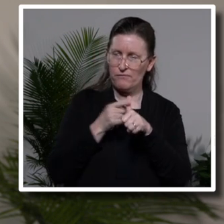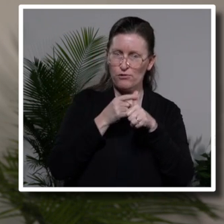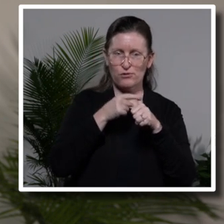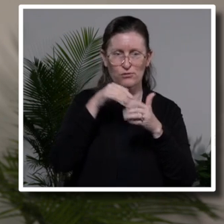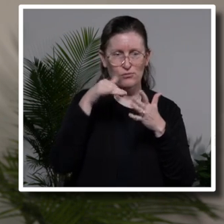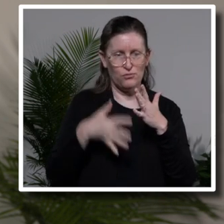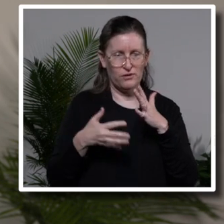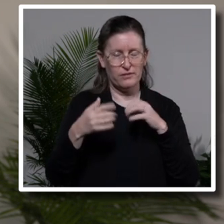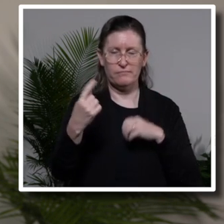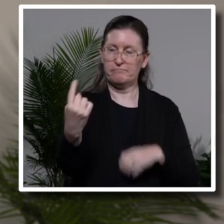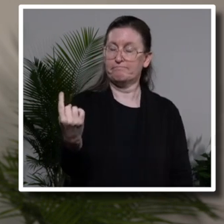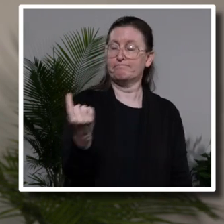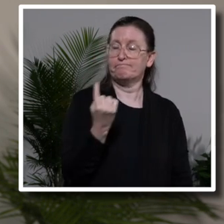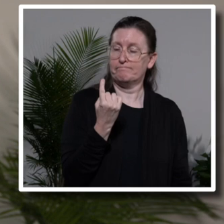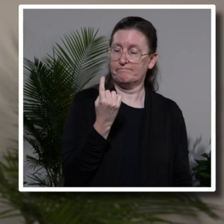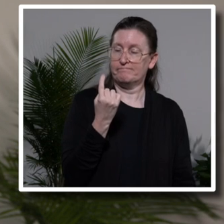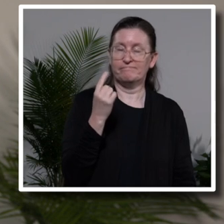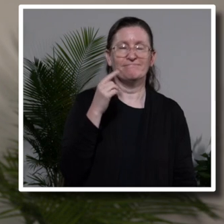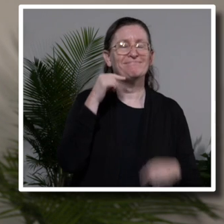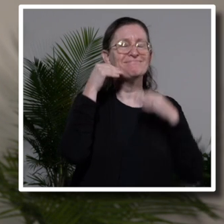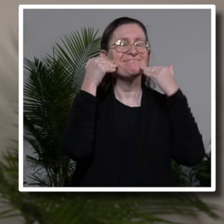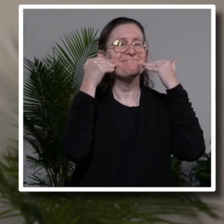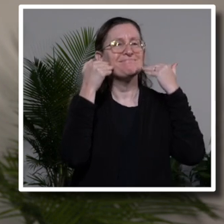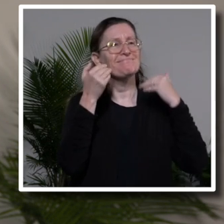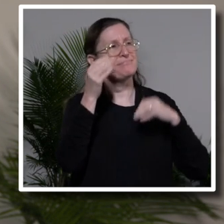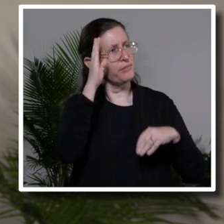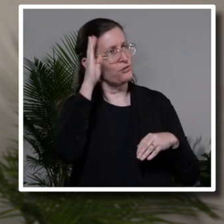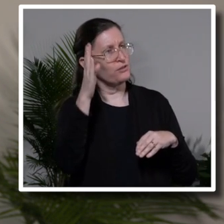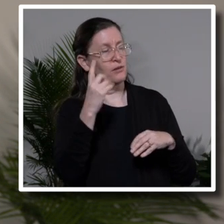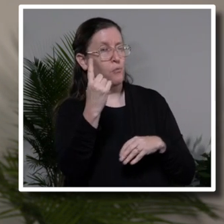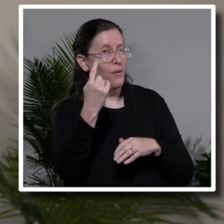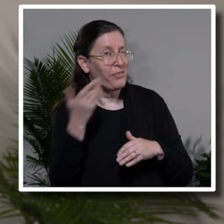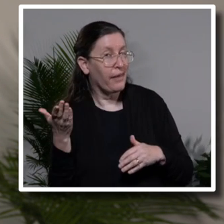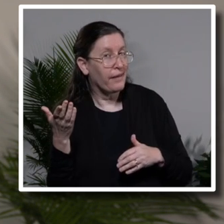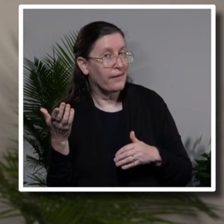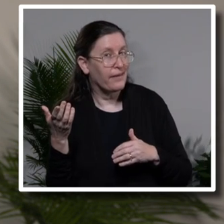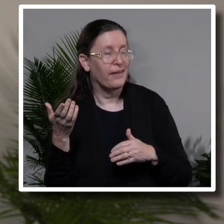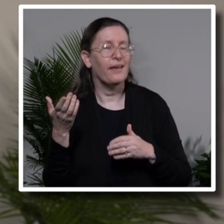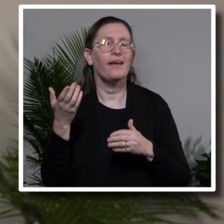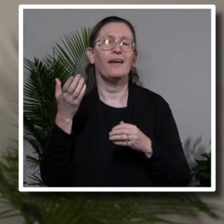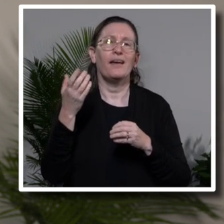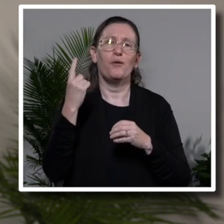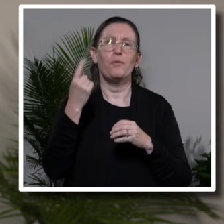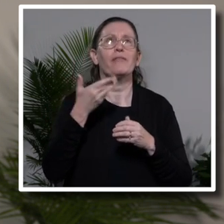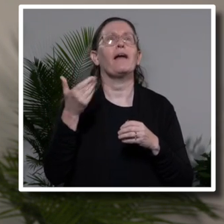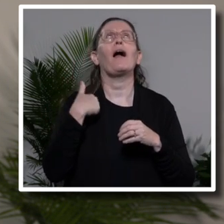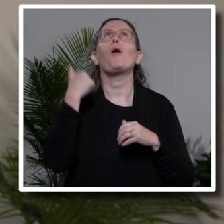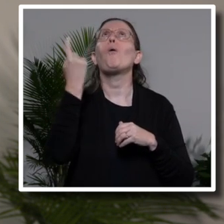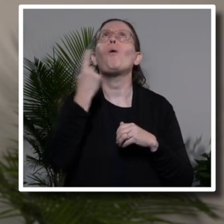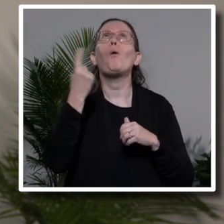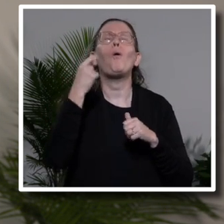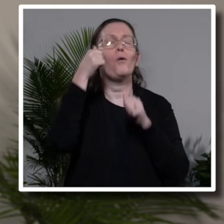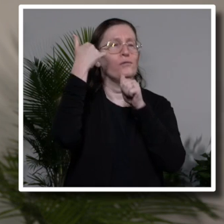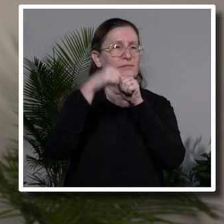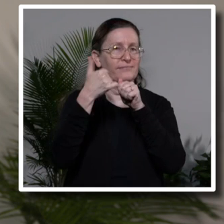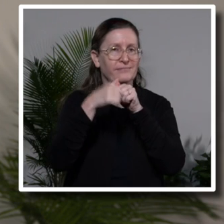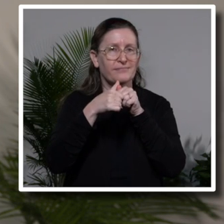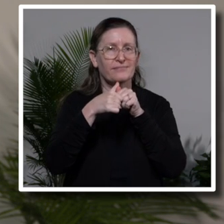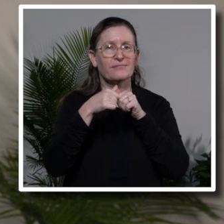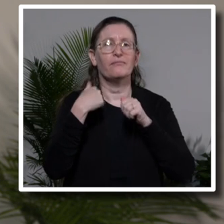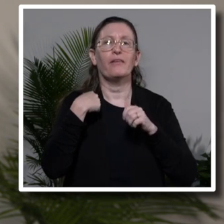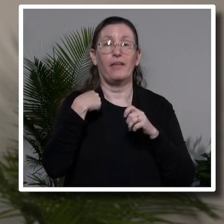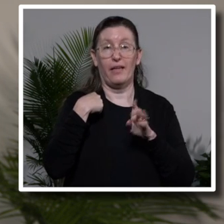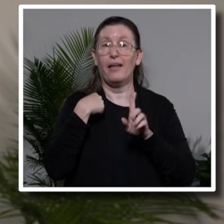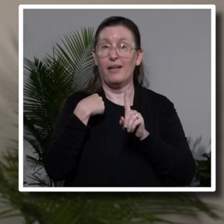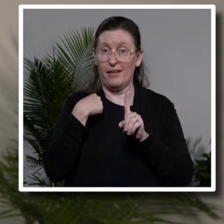your class. She walked up to me, smiled, and greeted me by saying one thing, the one thing that I will always remember, and the one